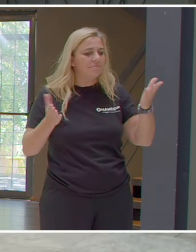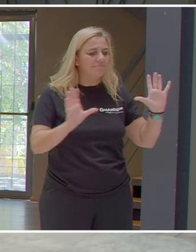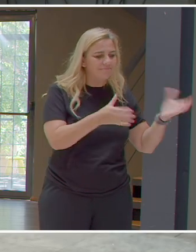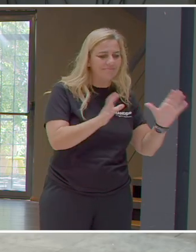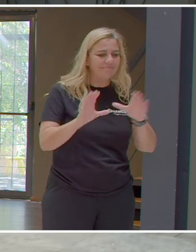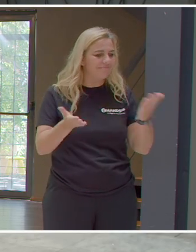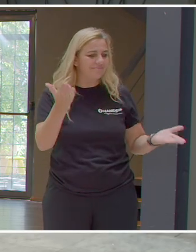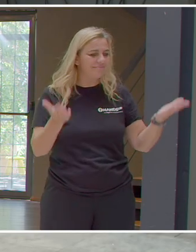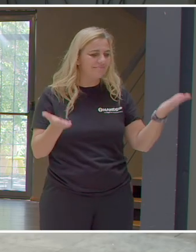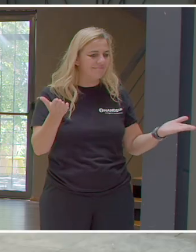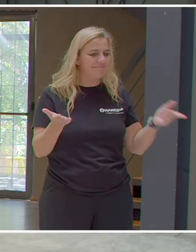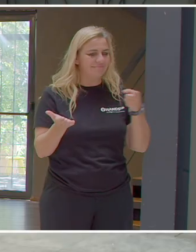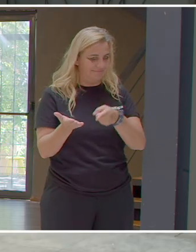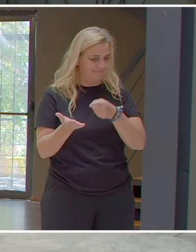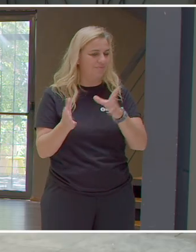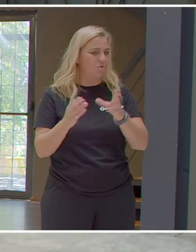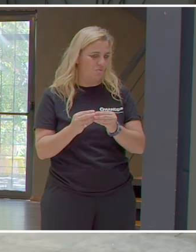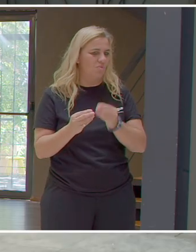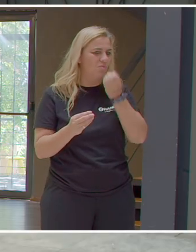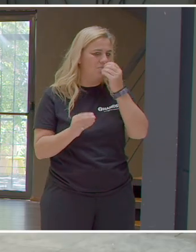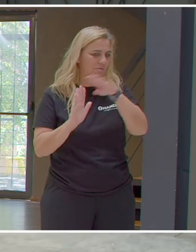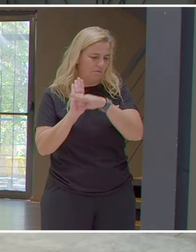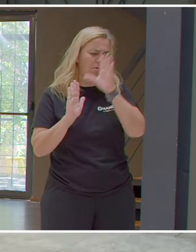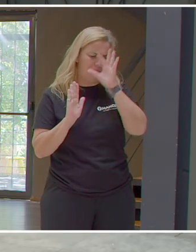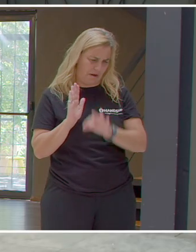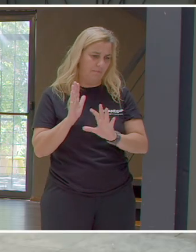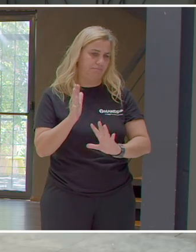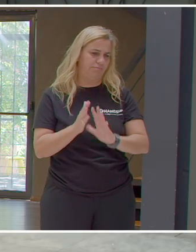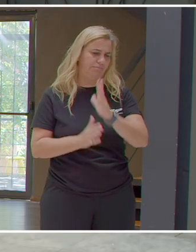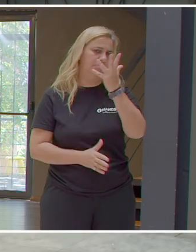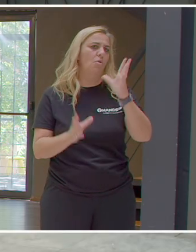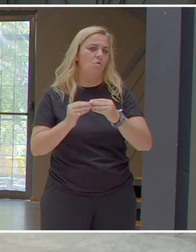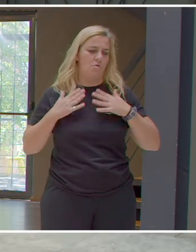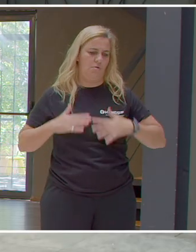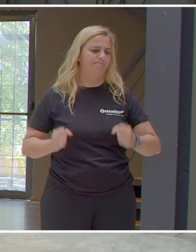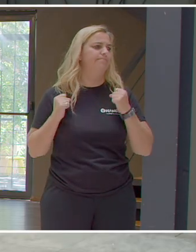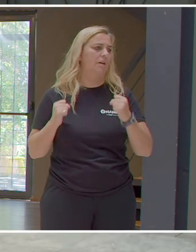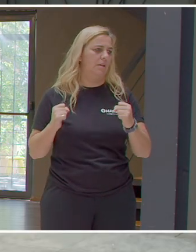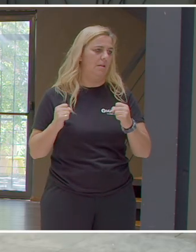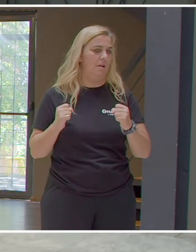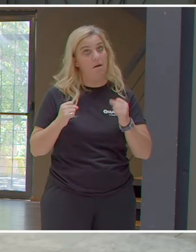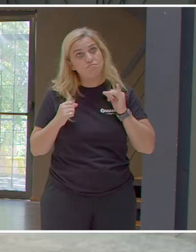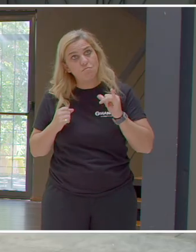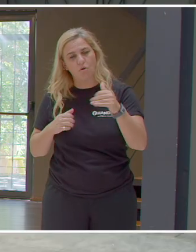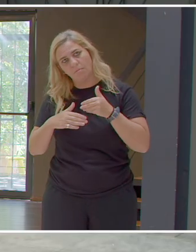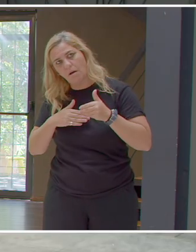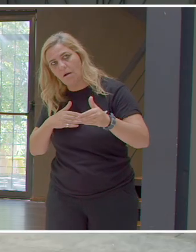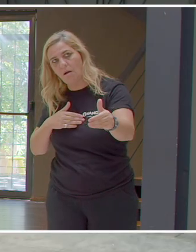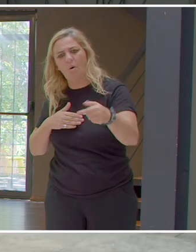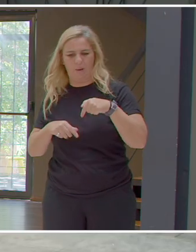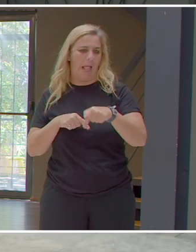bit of movement with going on a plant-based diet is the most efficient thing you can do for your body to stay healthy in the long run.